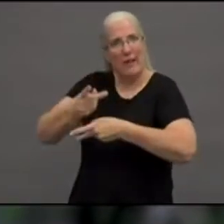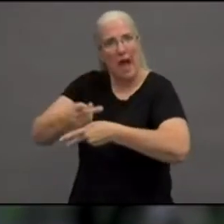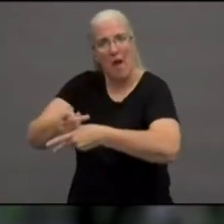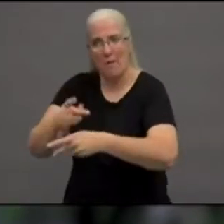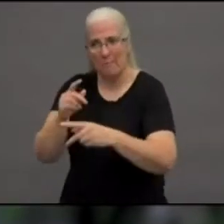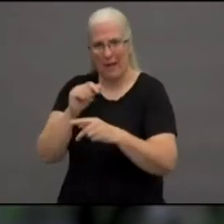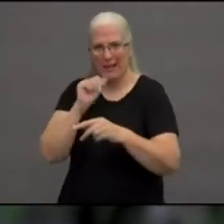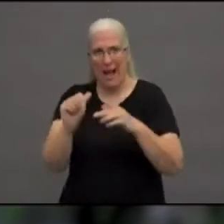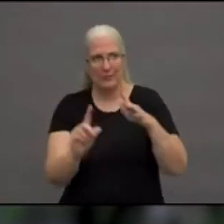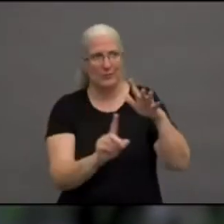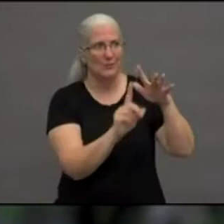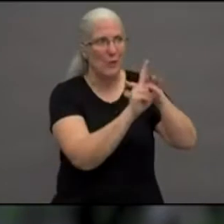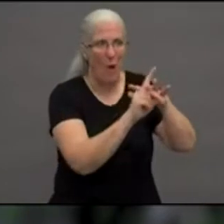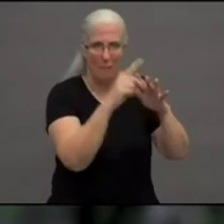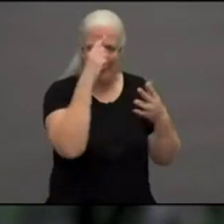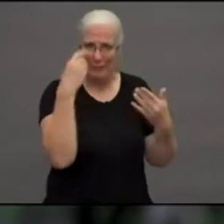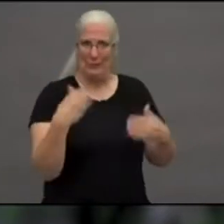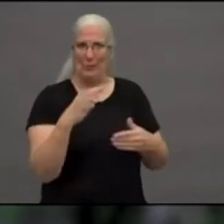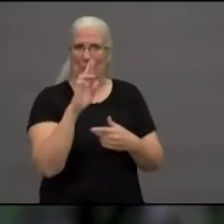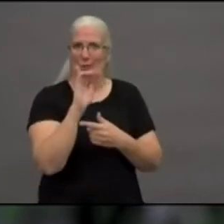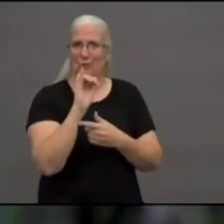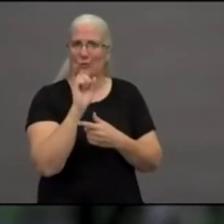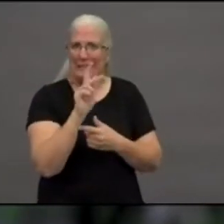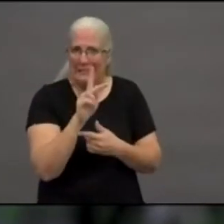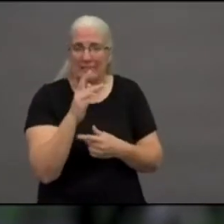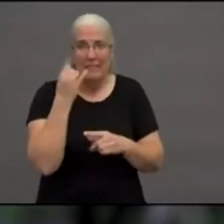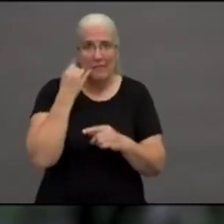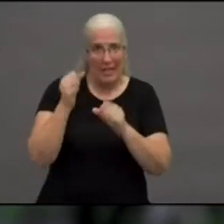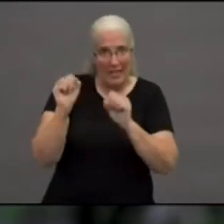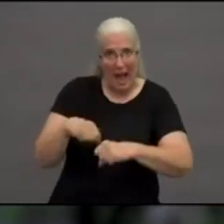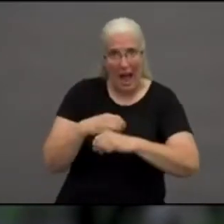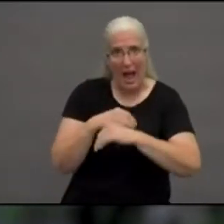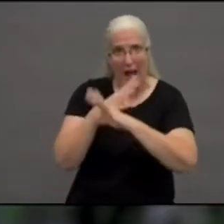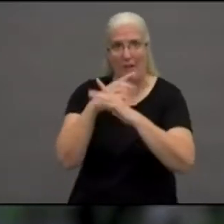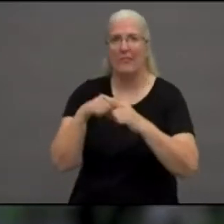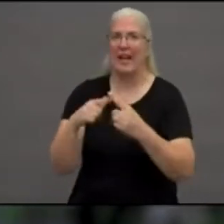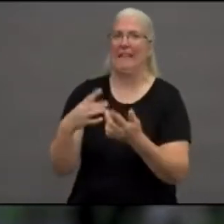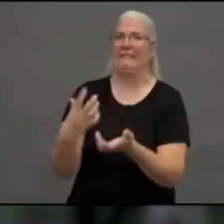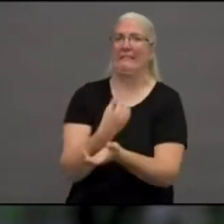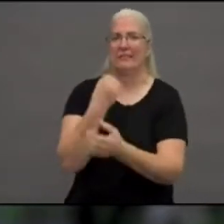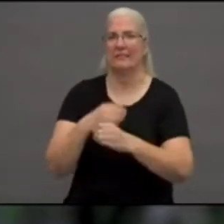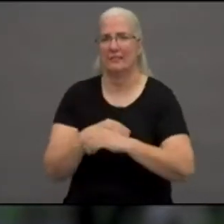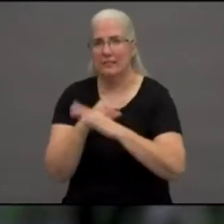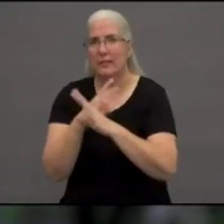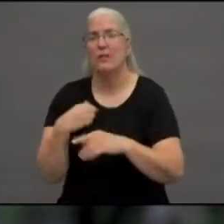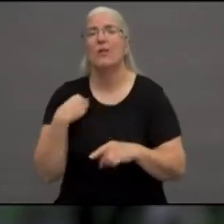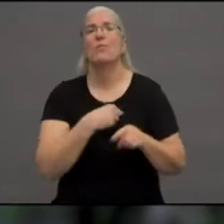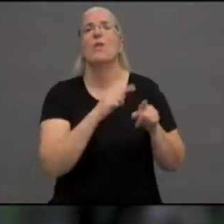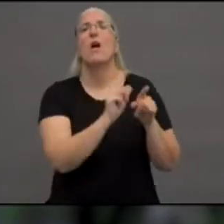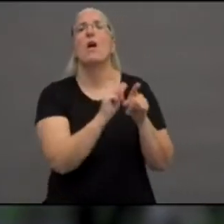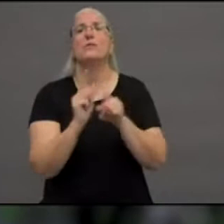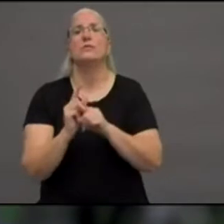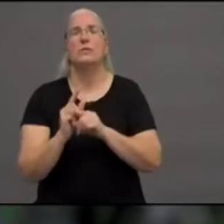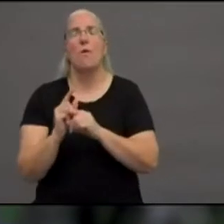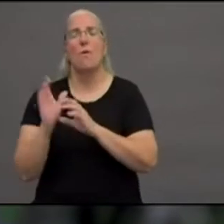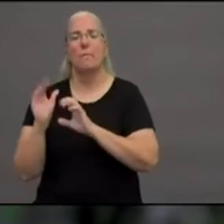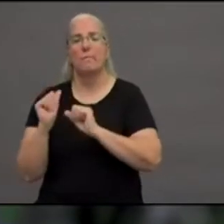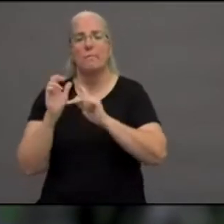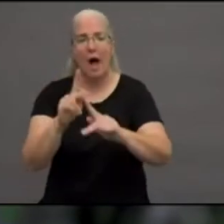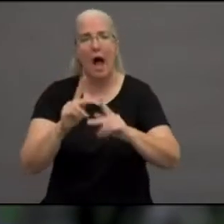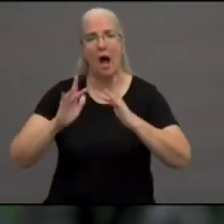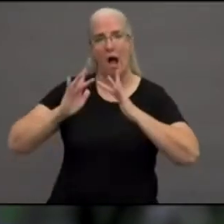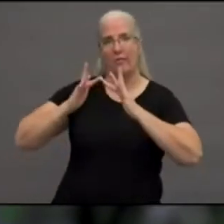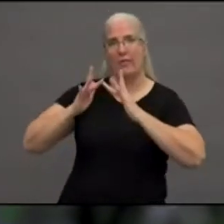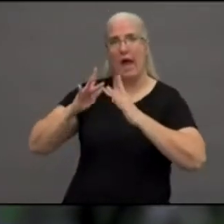needed. We are back online with all of our operating rooms, our elective cases, our procedures.